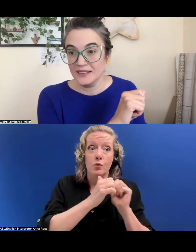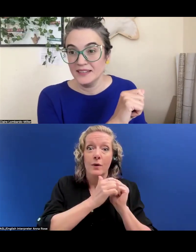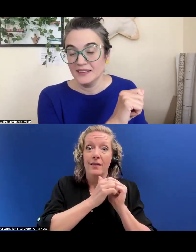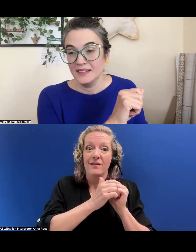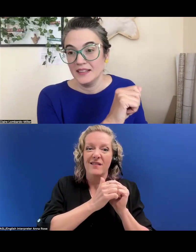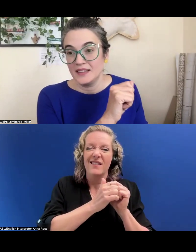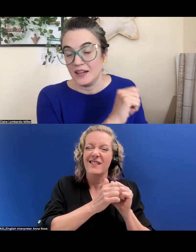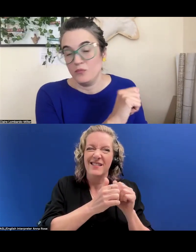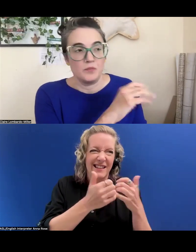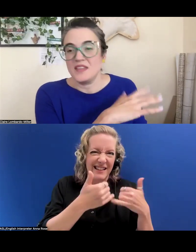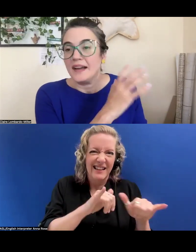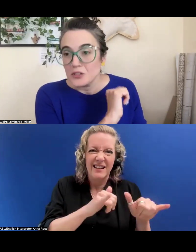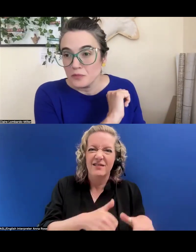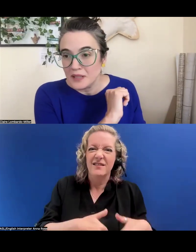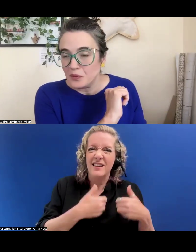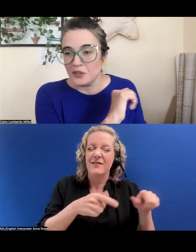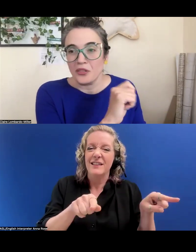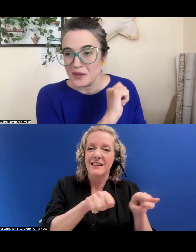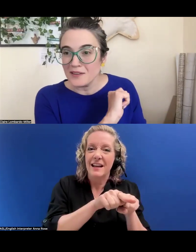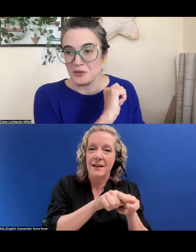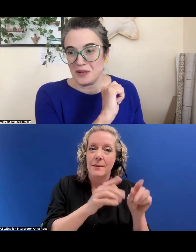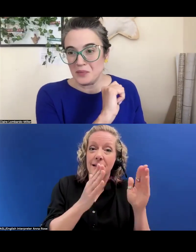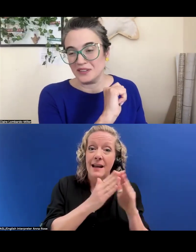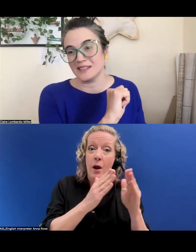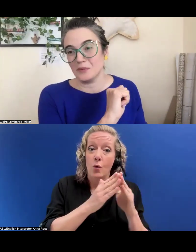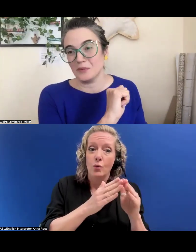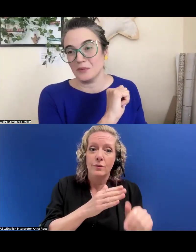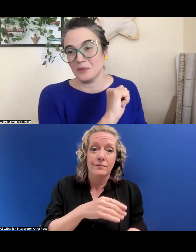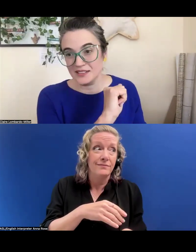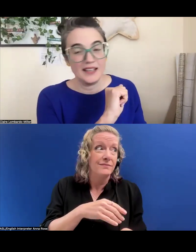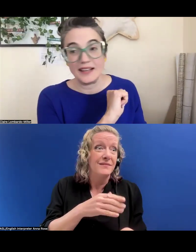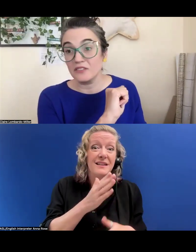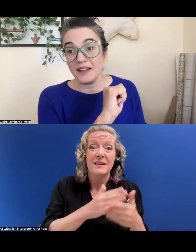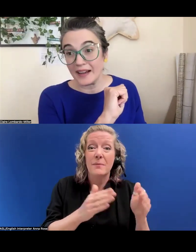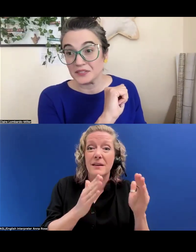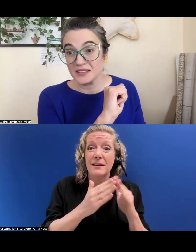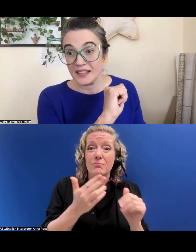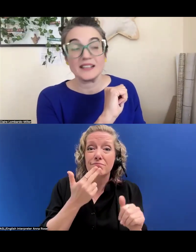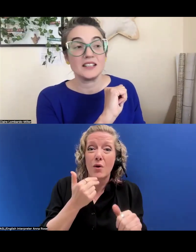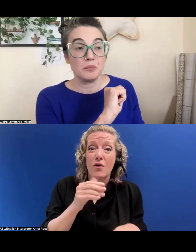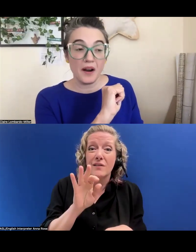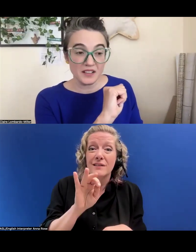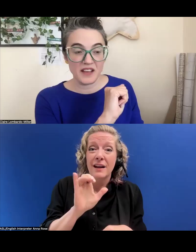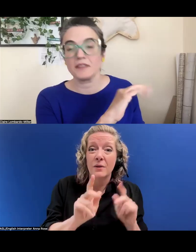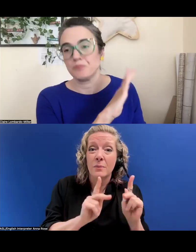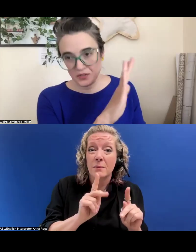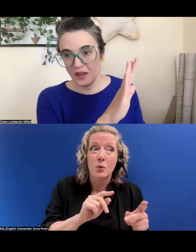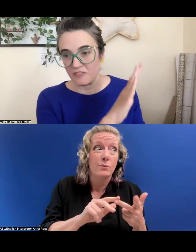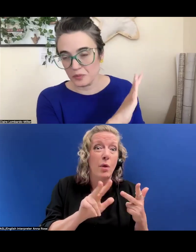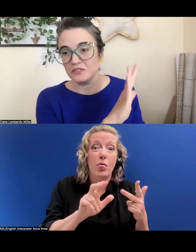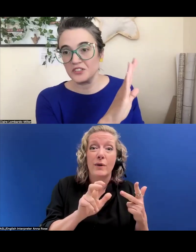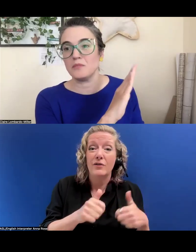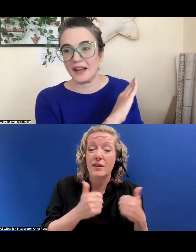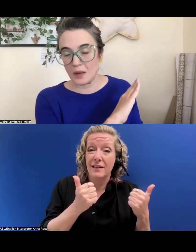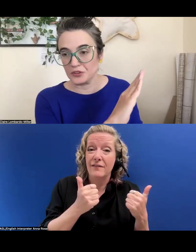town. Then 900 people, 300 people in some of these towns, and they never left. And I think part of that, there's a lot